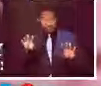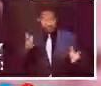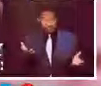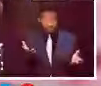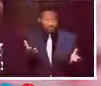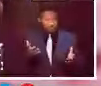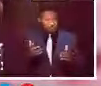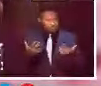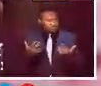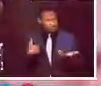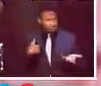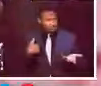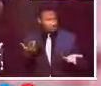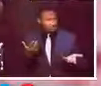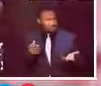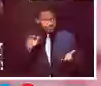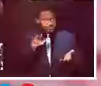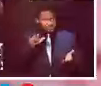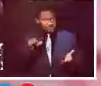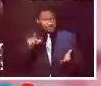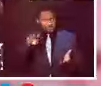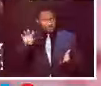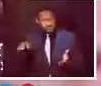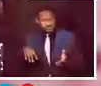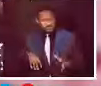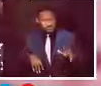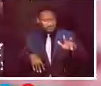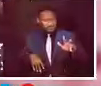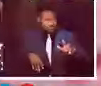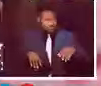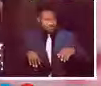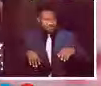when we calculate, we were getting 3.44, we were getting